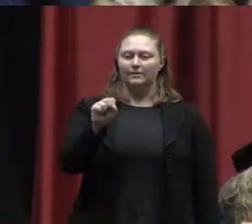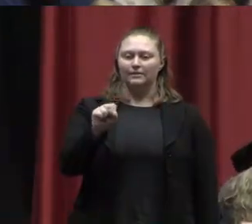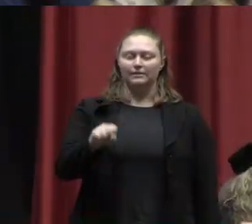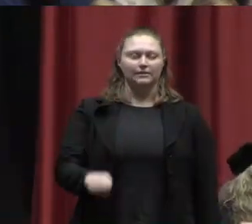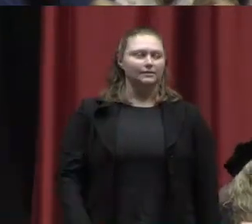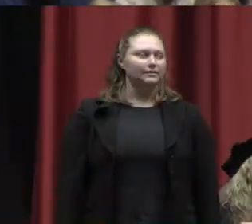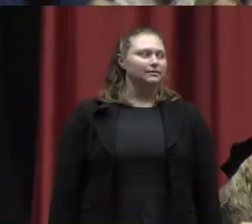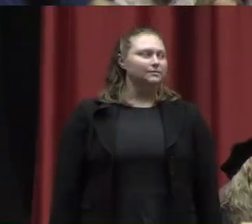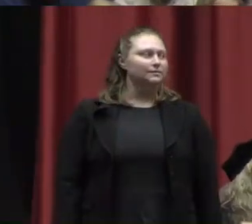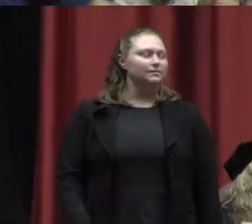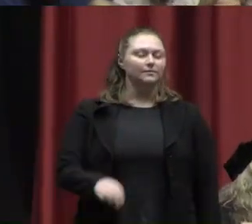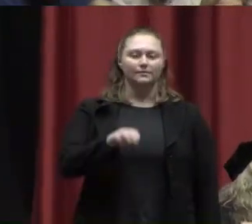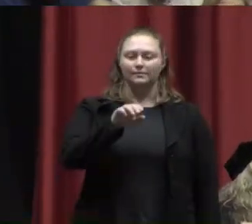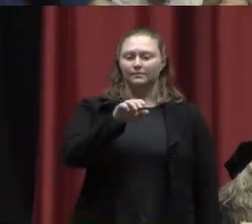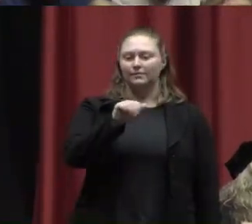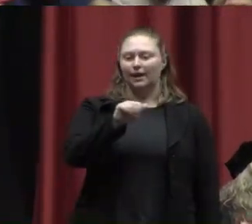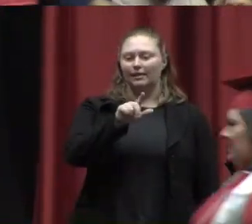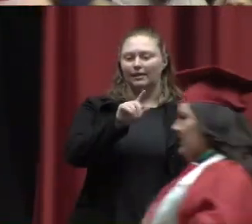Anthony Johnson.